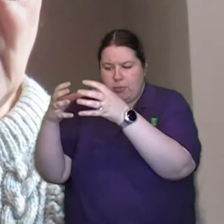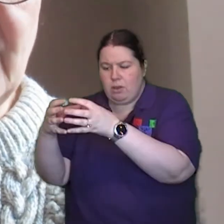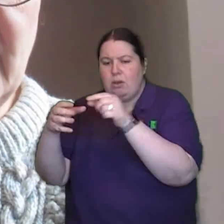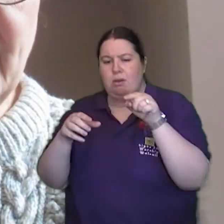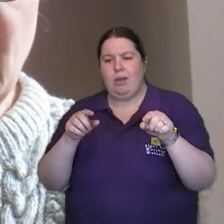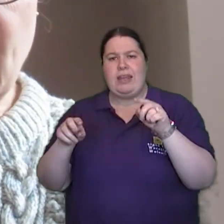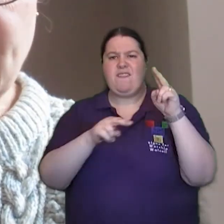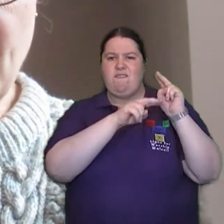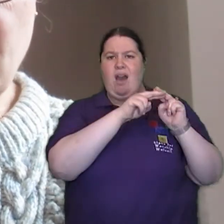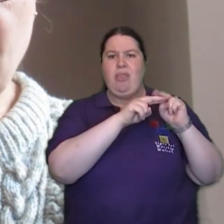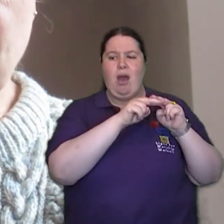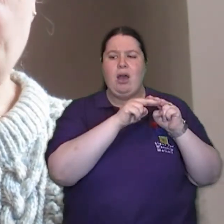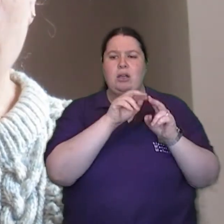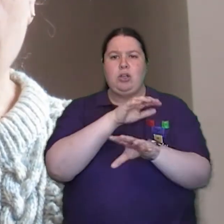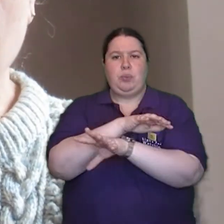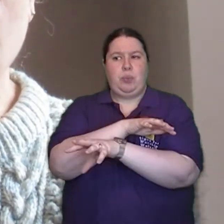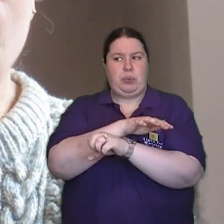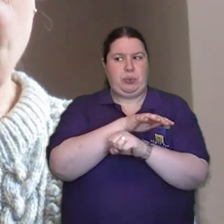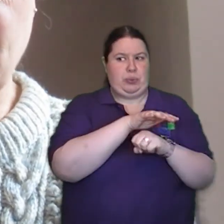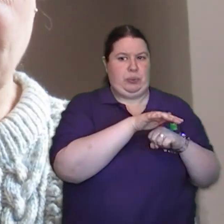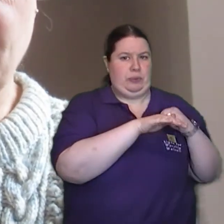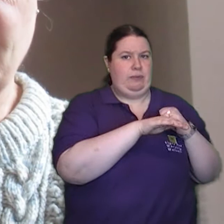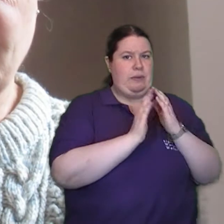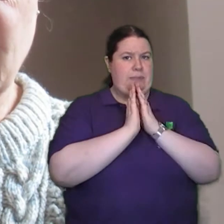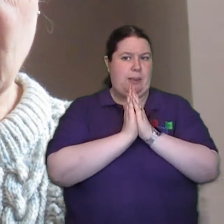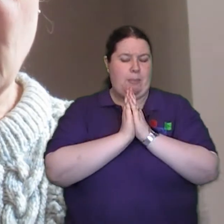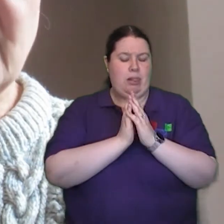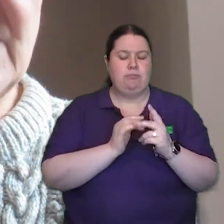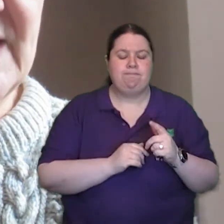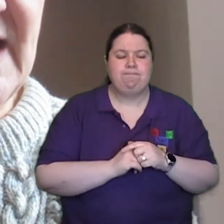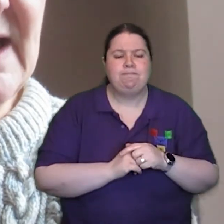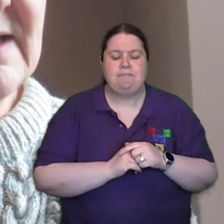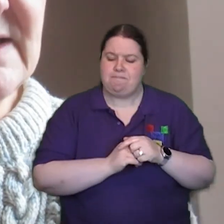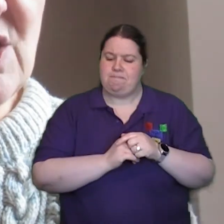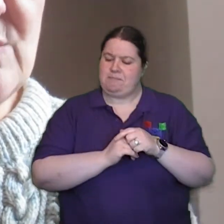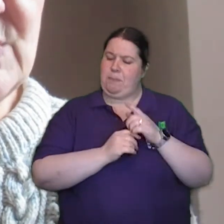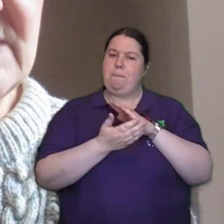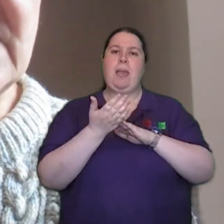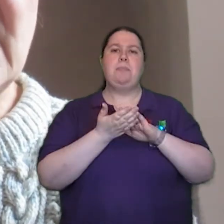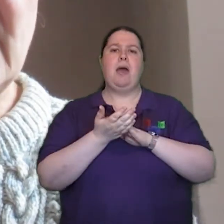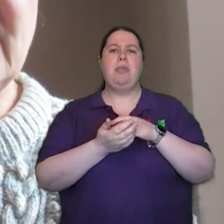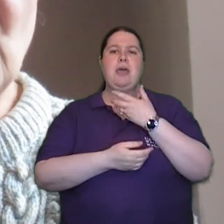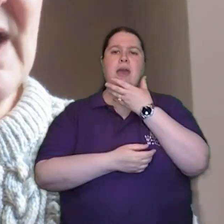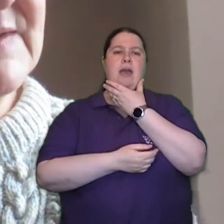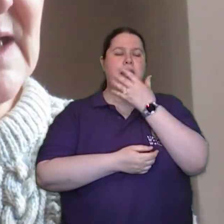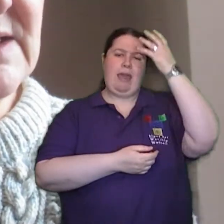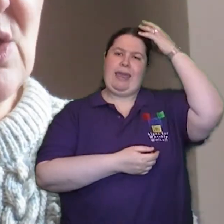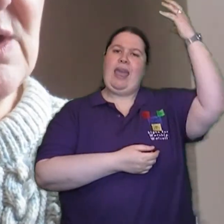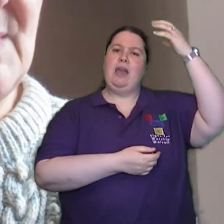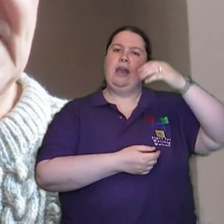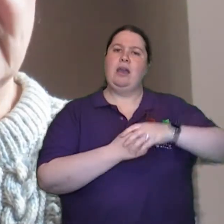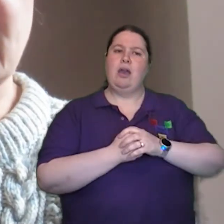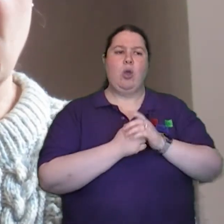his father had taken from the temple in Jerusalem, so that the king and his nobles, his wives and